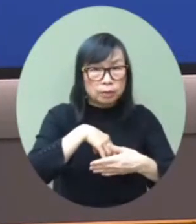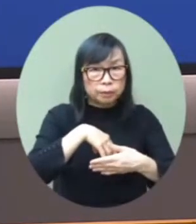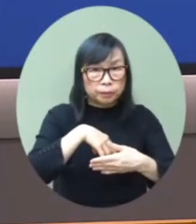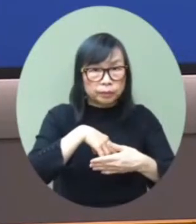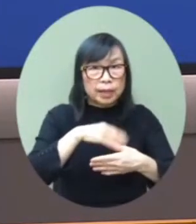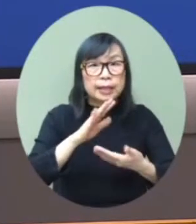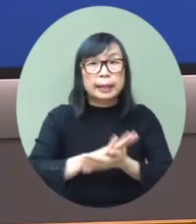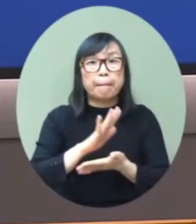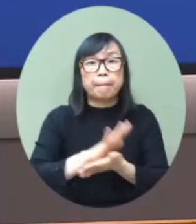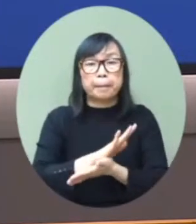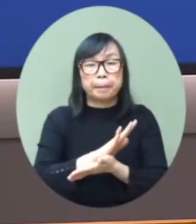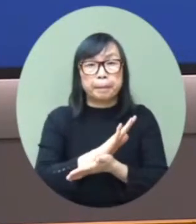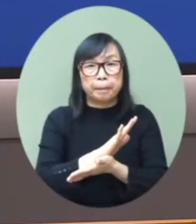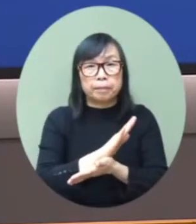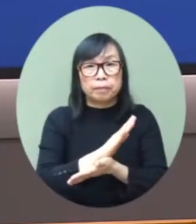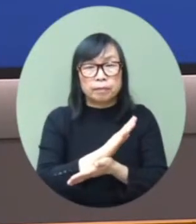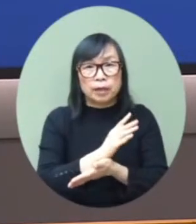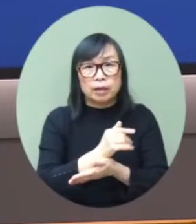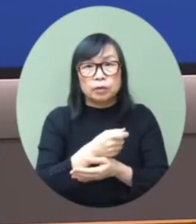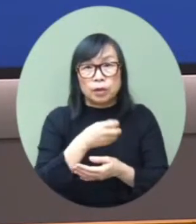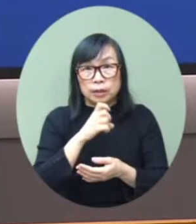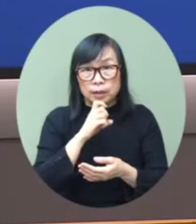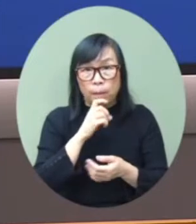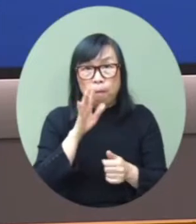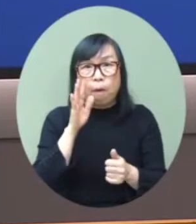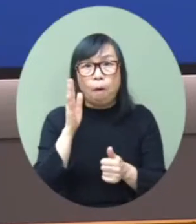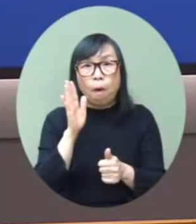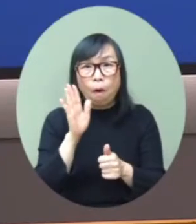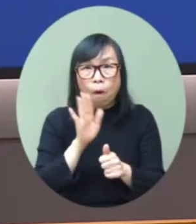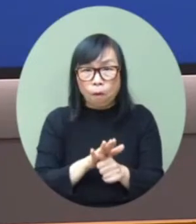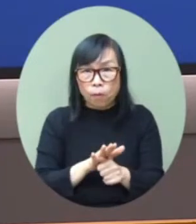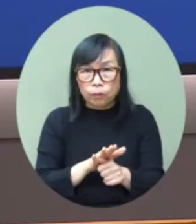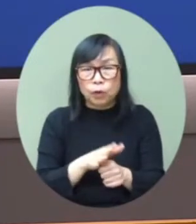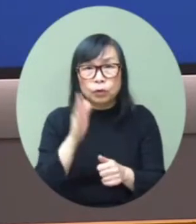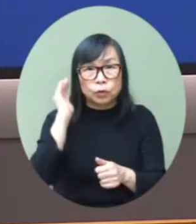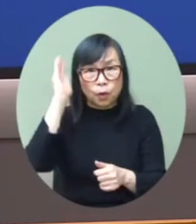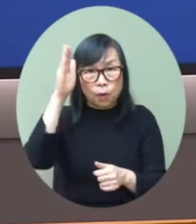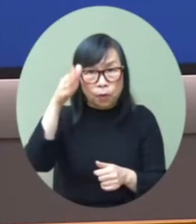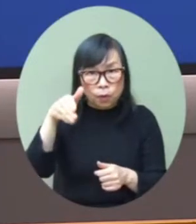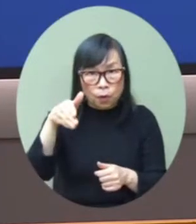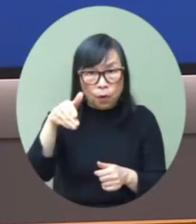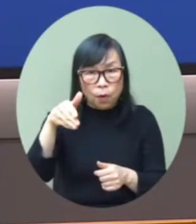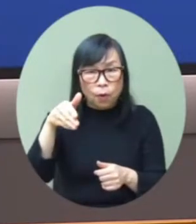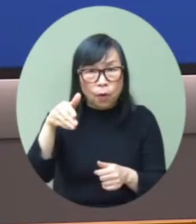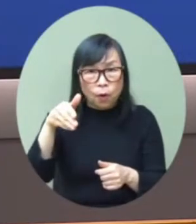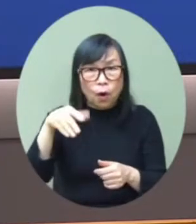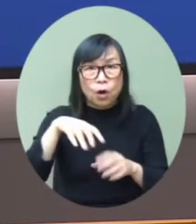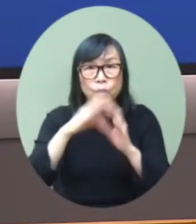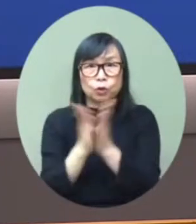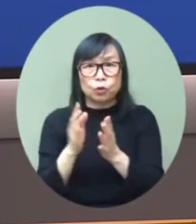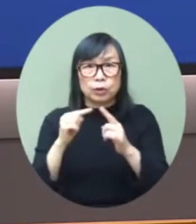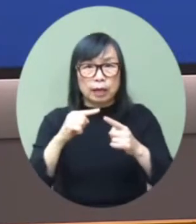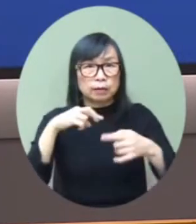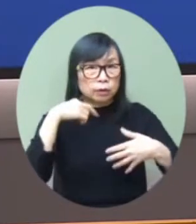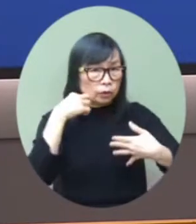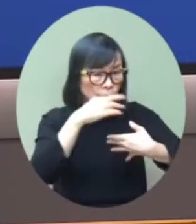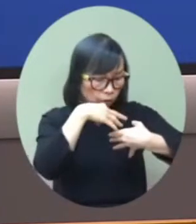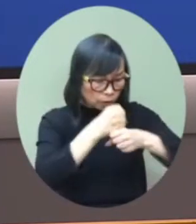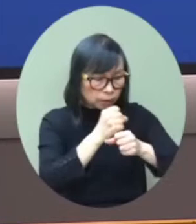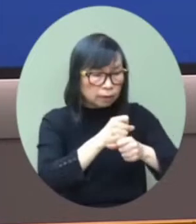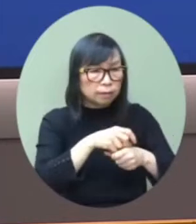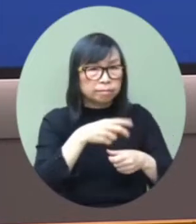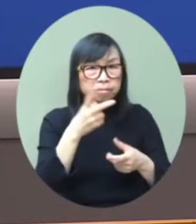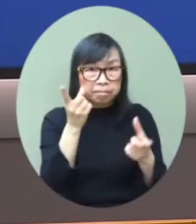I would like to tell you about our experience gathered under RTDs.